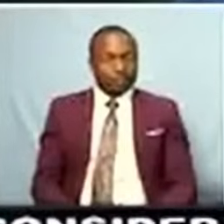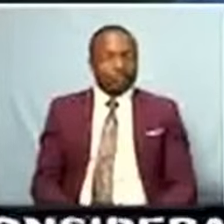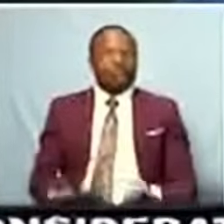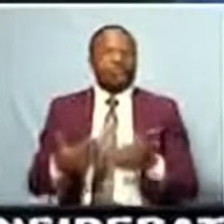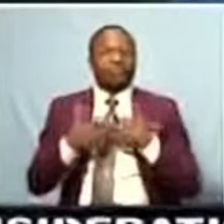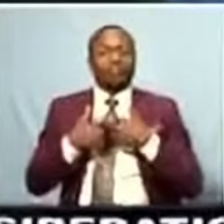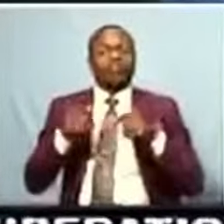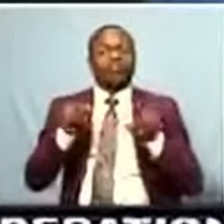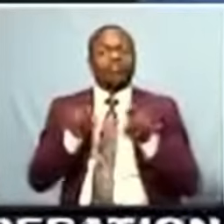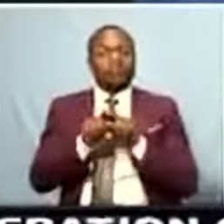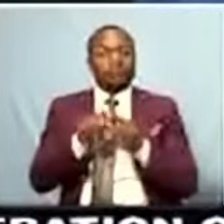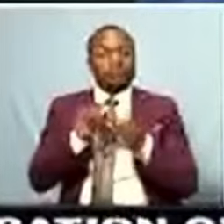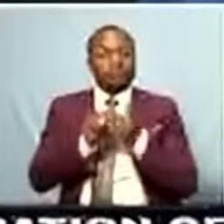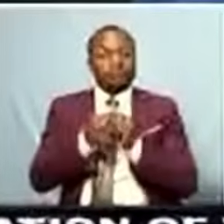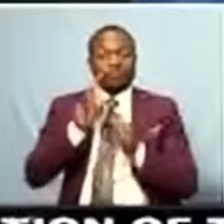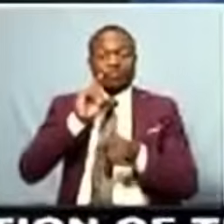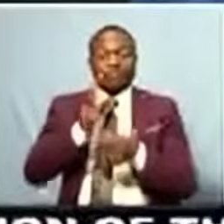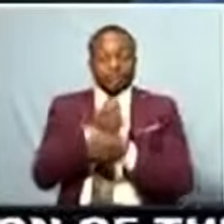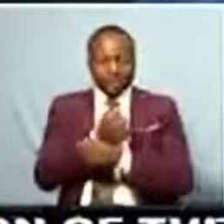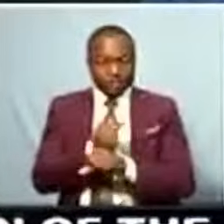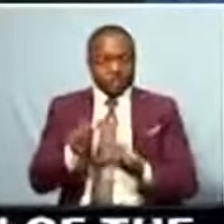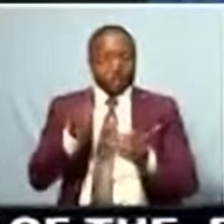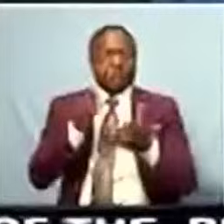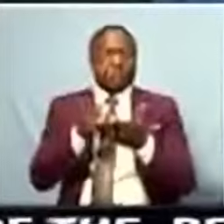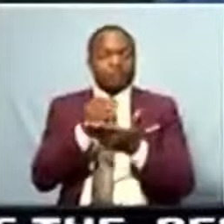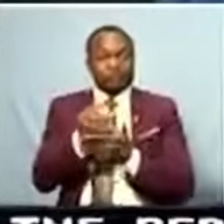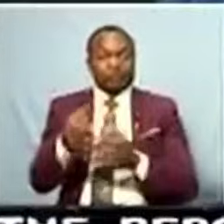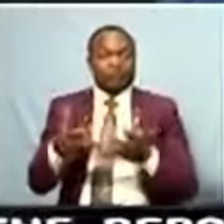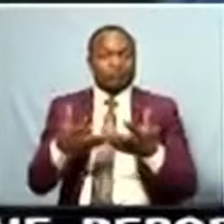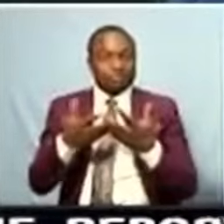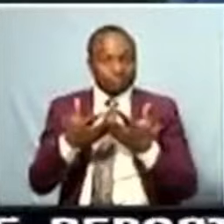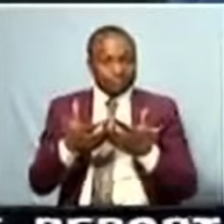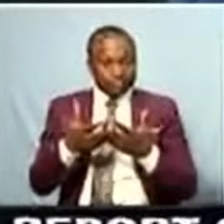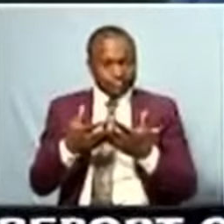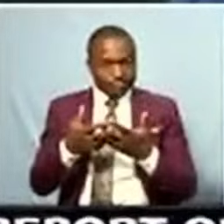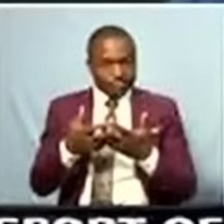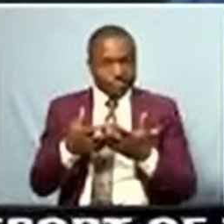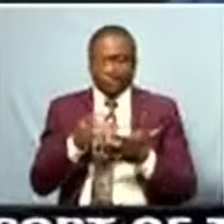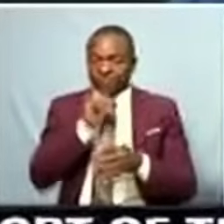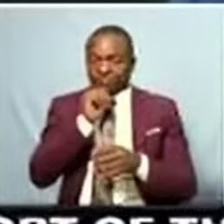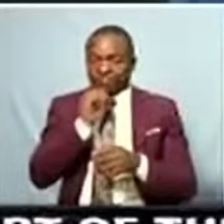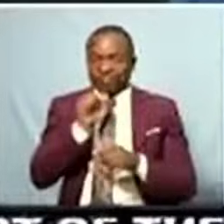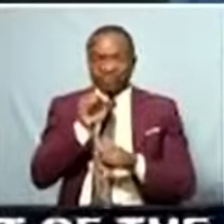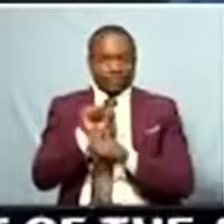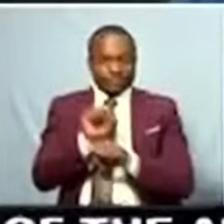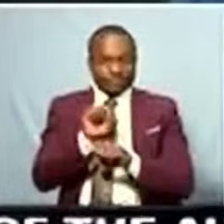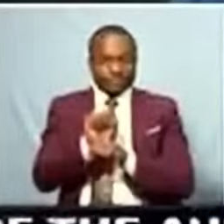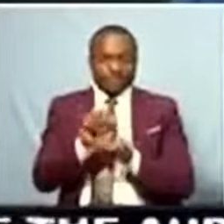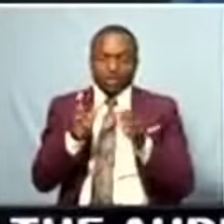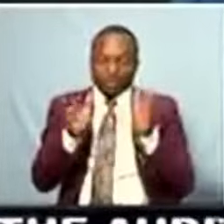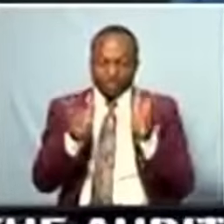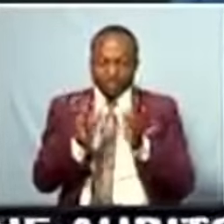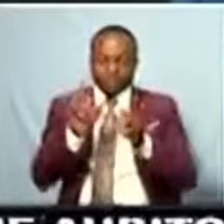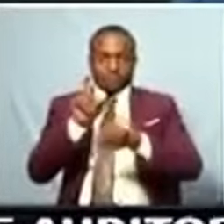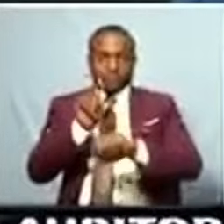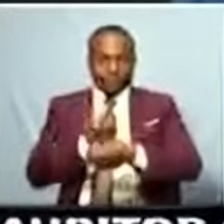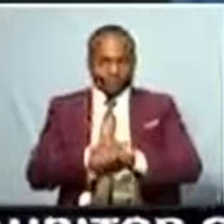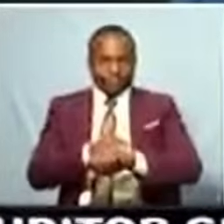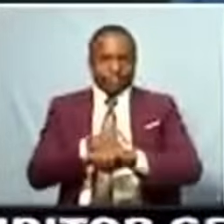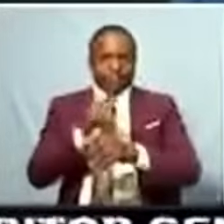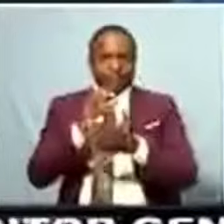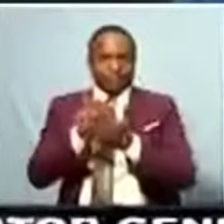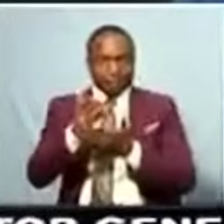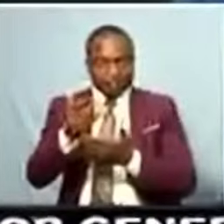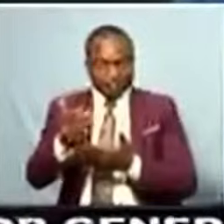problem. So we need to deal with this issue of the machine being non-functional within a short period of time of